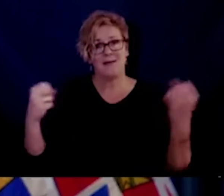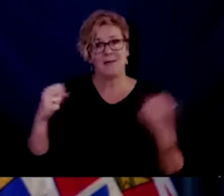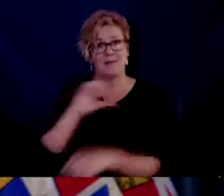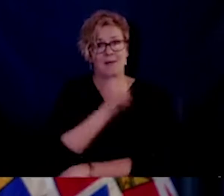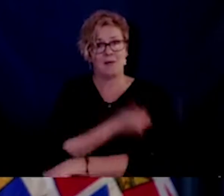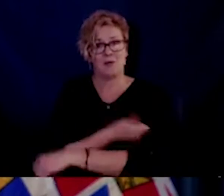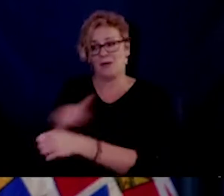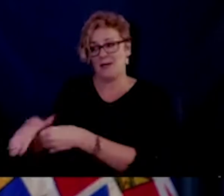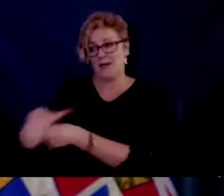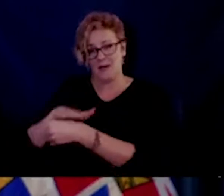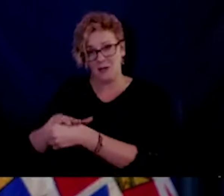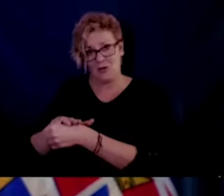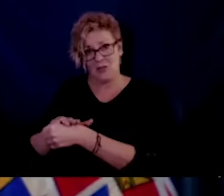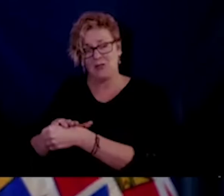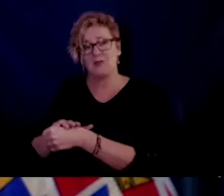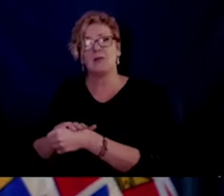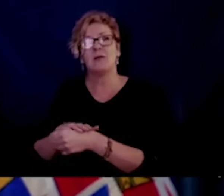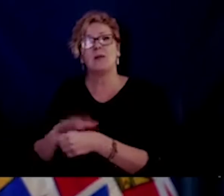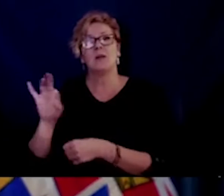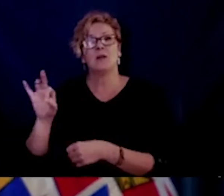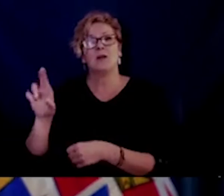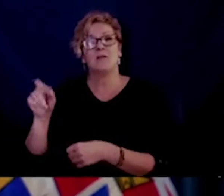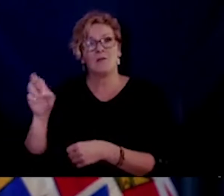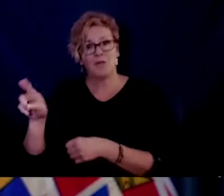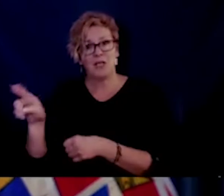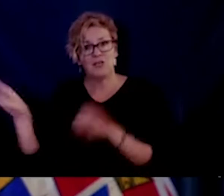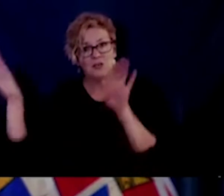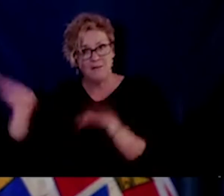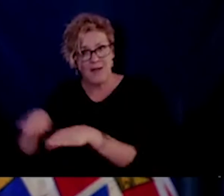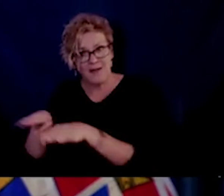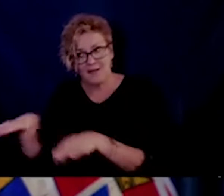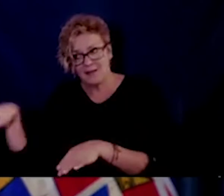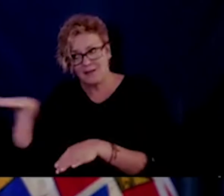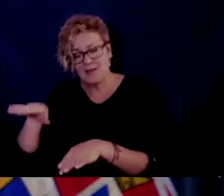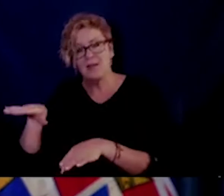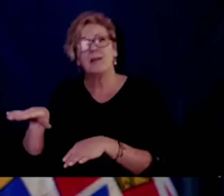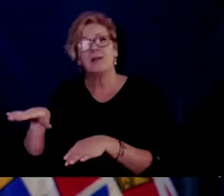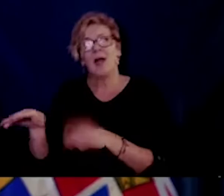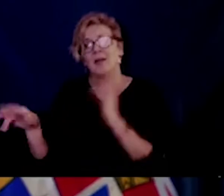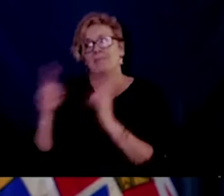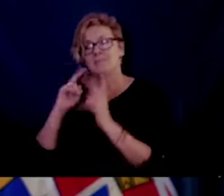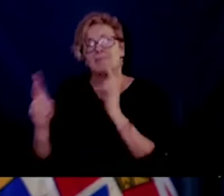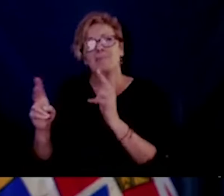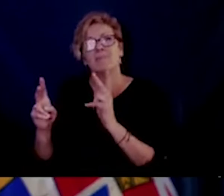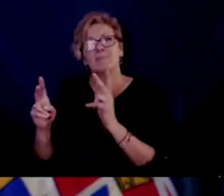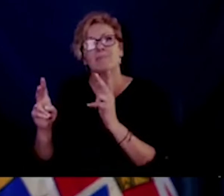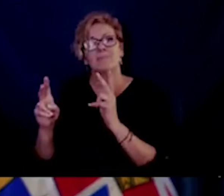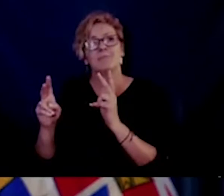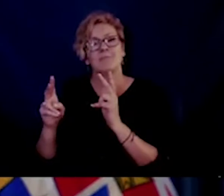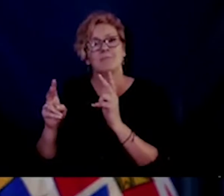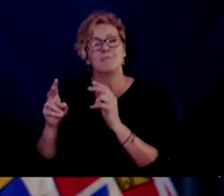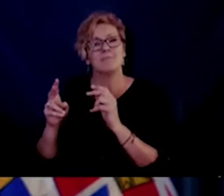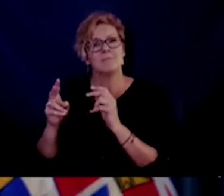looking at that, and we have been working with Fraser Health and will continue to look at other things. What we want to do is make sure what we're